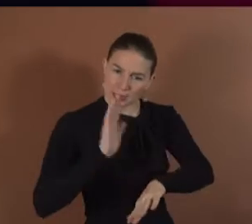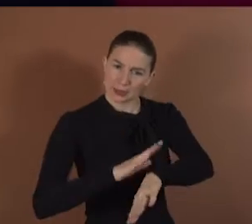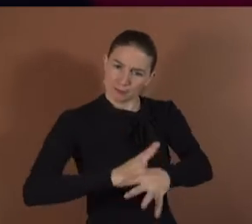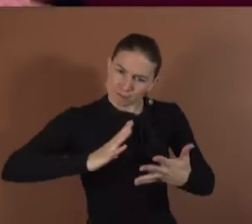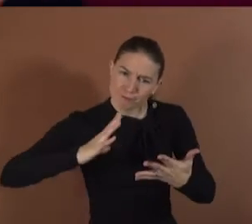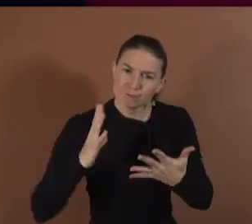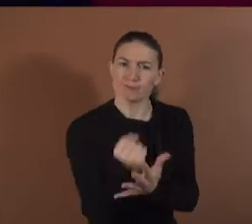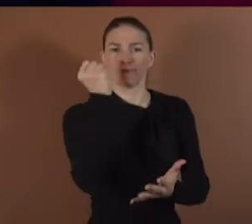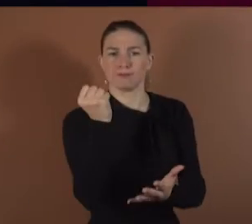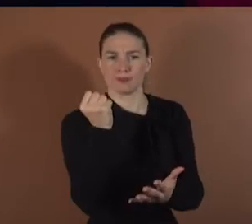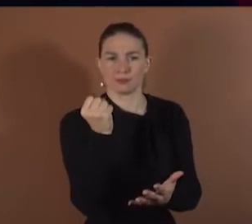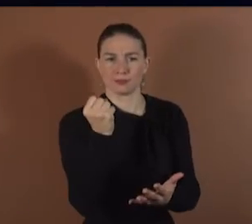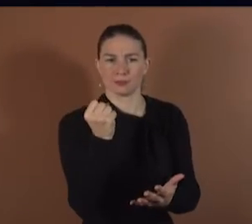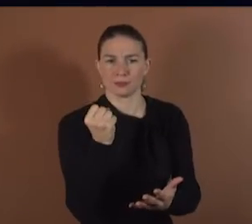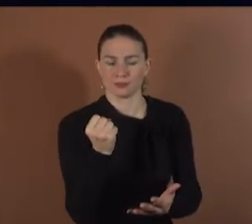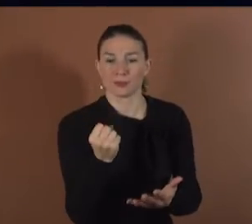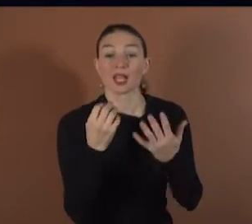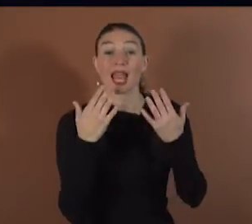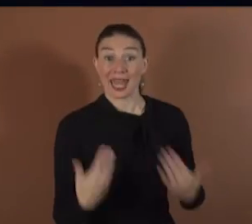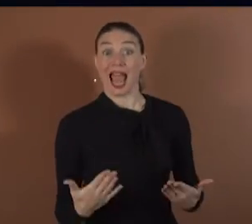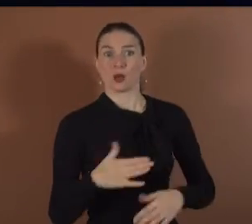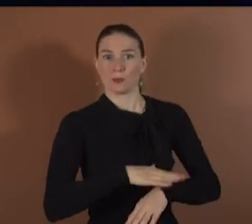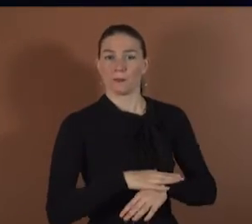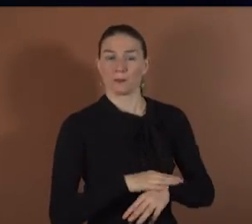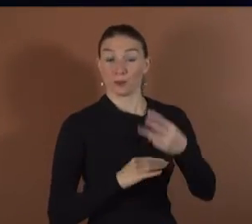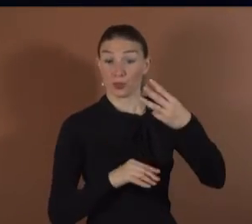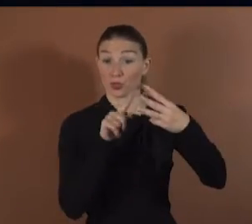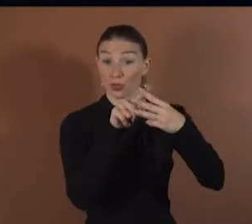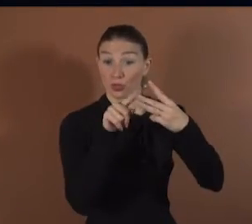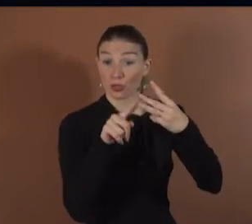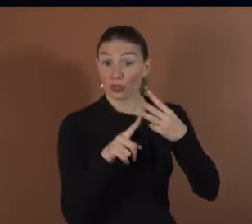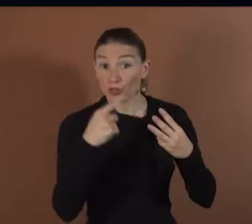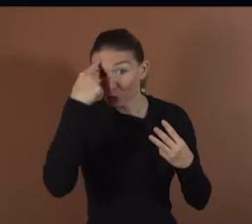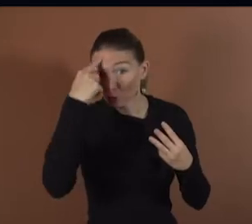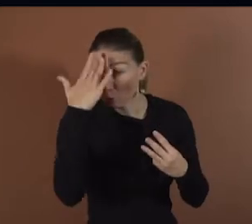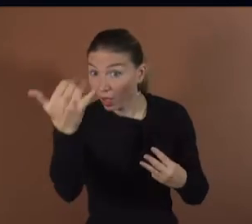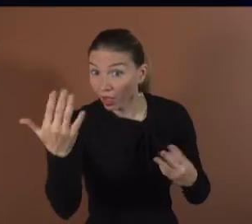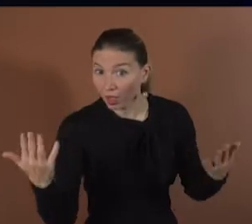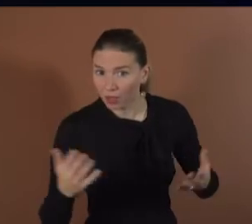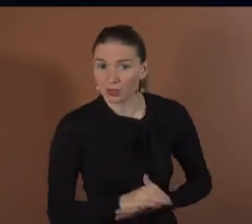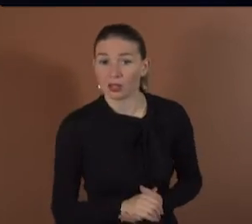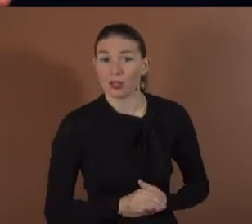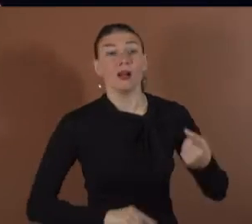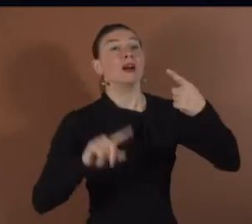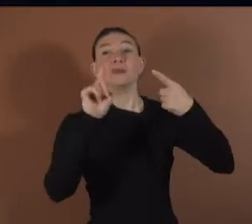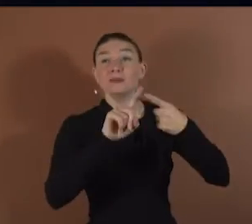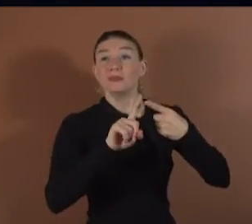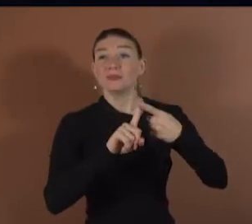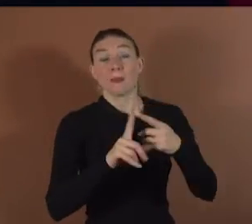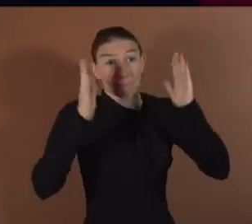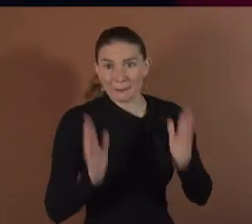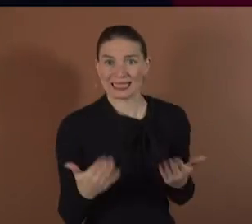that choice. Why? Three reasons. One, we have to make that choice because we do not have a